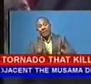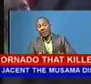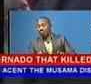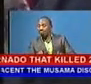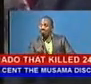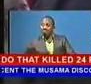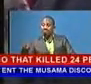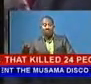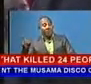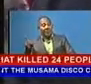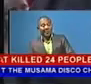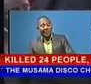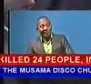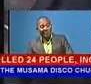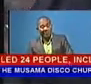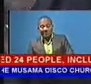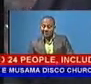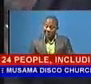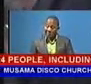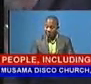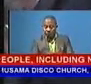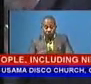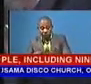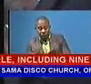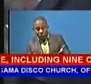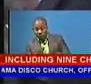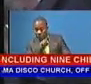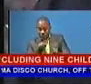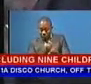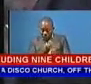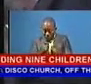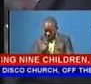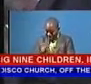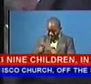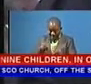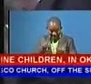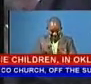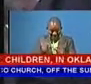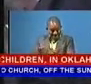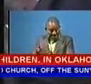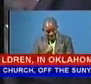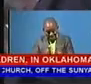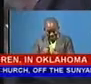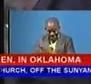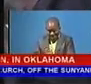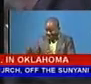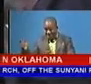to seek from the petitioner questions about changes in the category